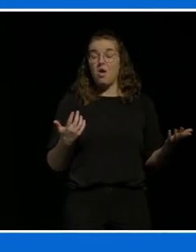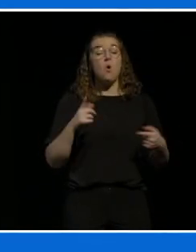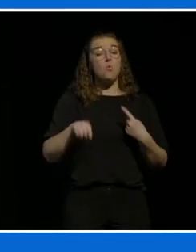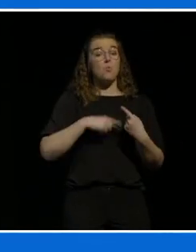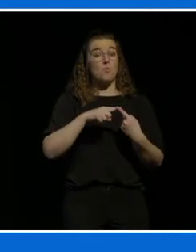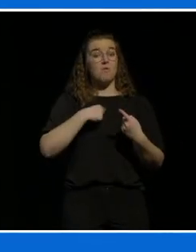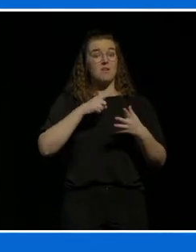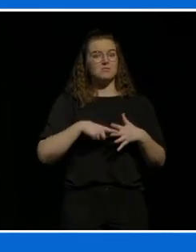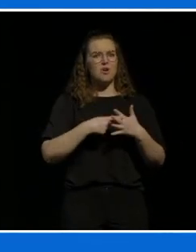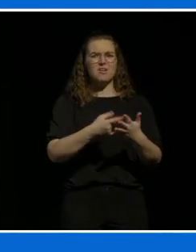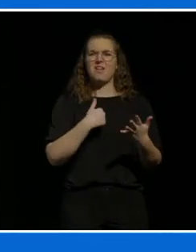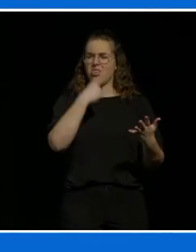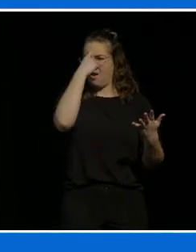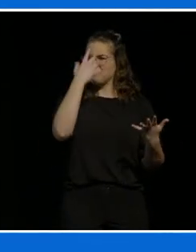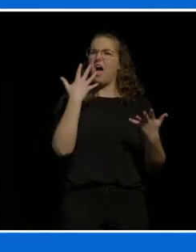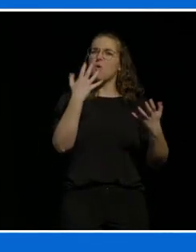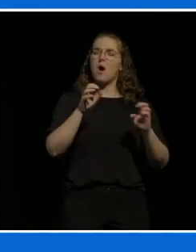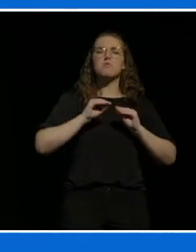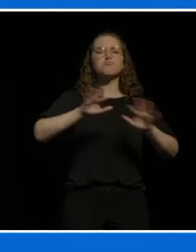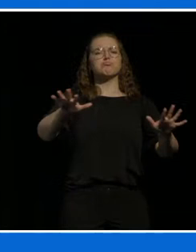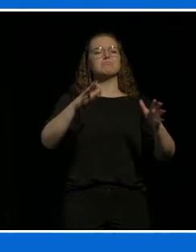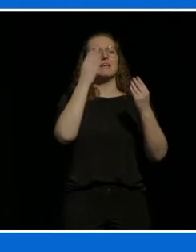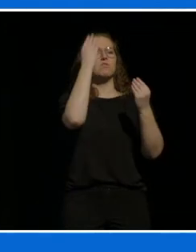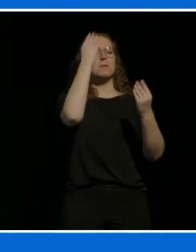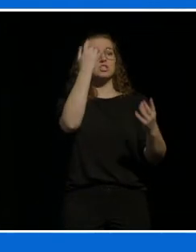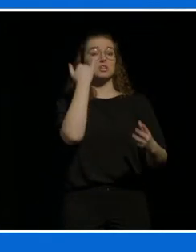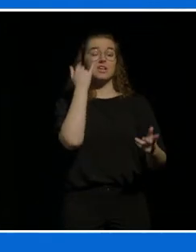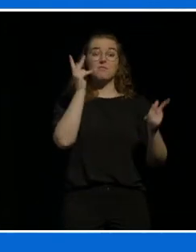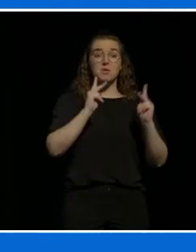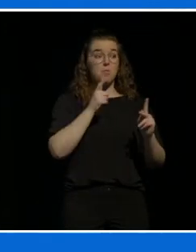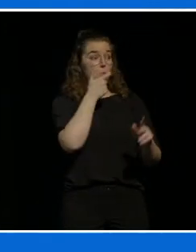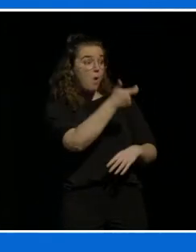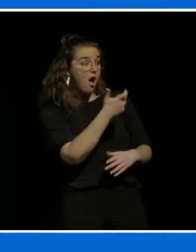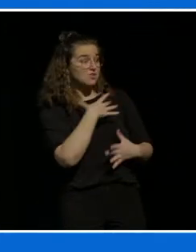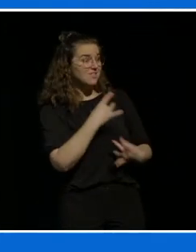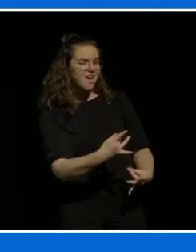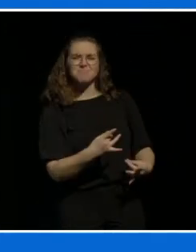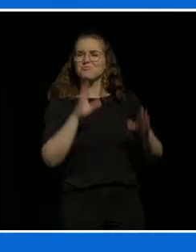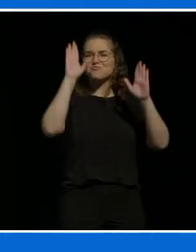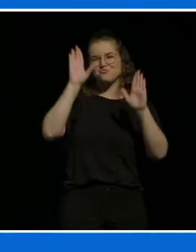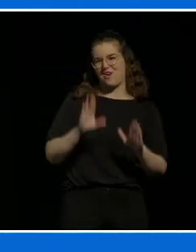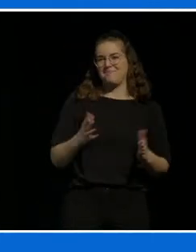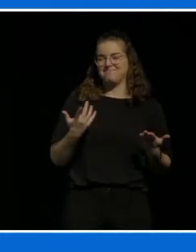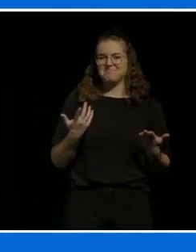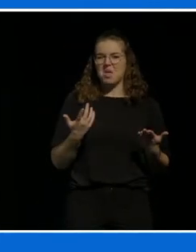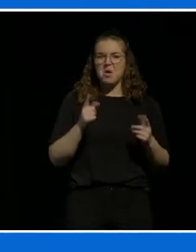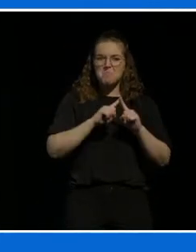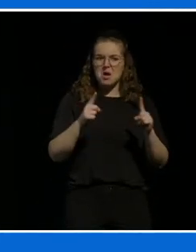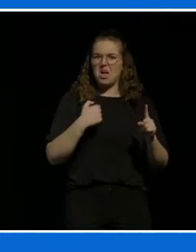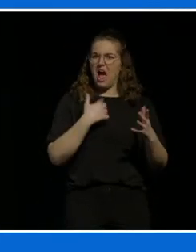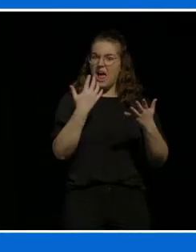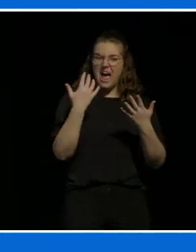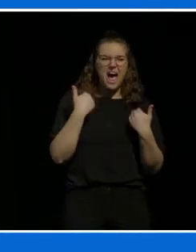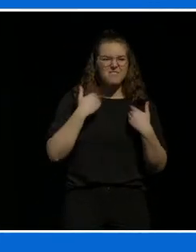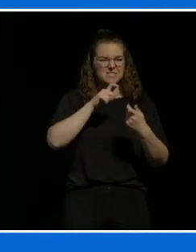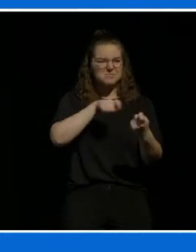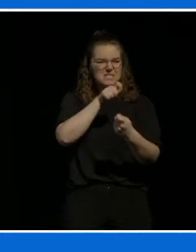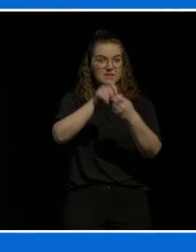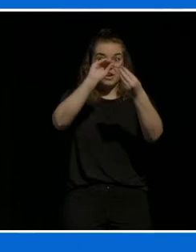want to put information out there. And if people like it, that's wonderful. I didn't know how big I wanted the community to be. I just knew I wanted a